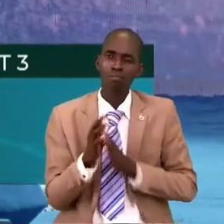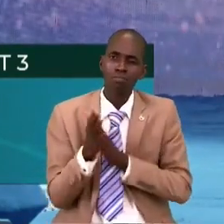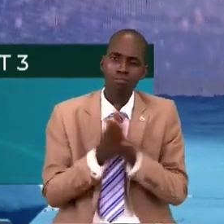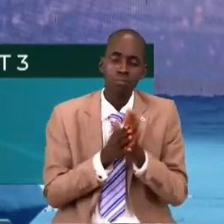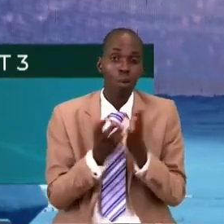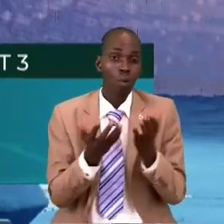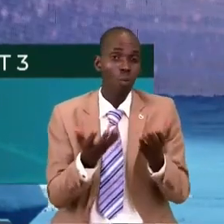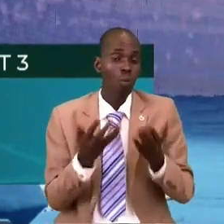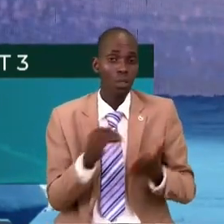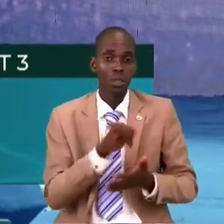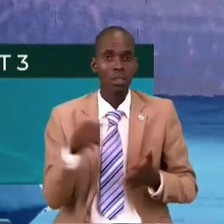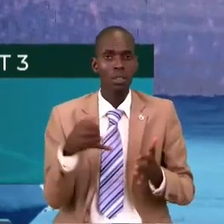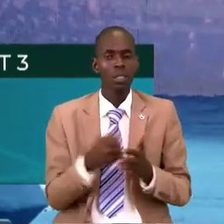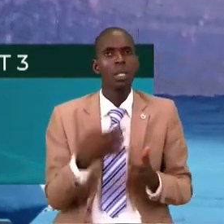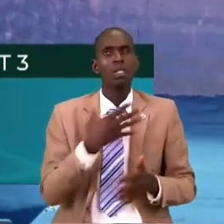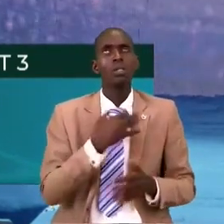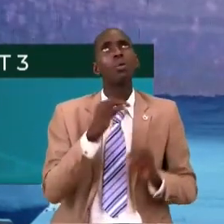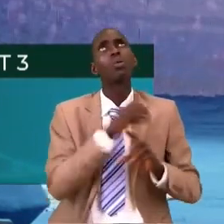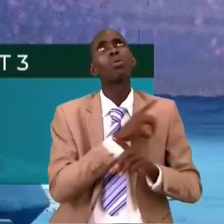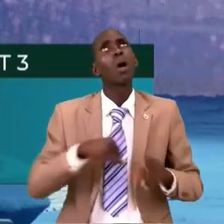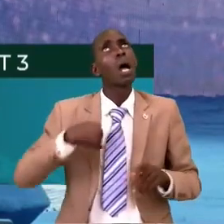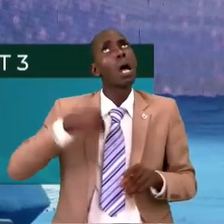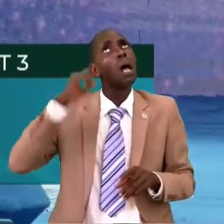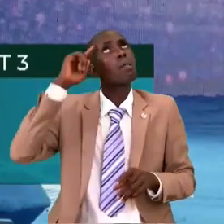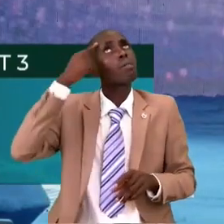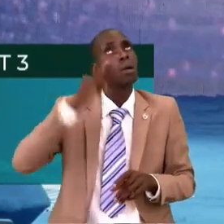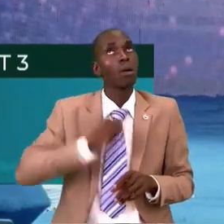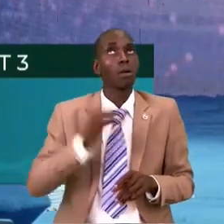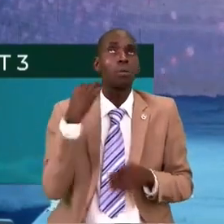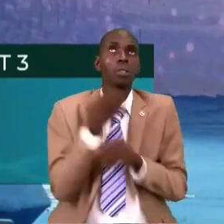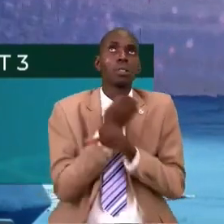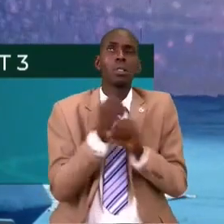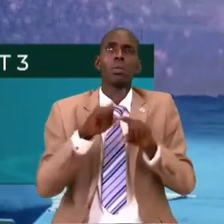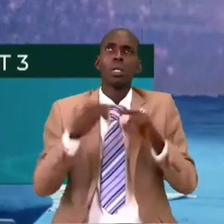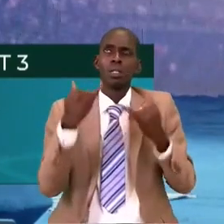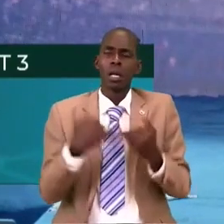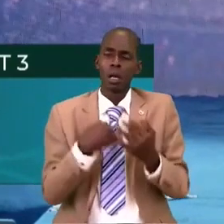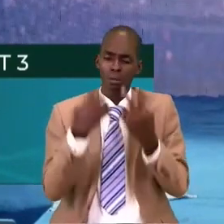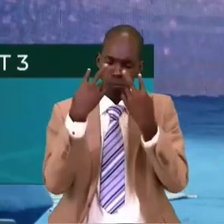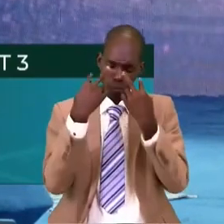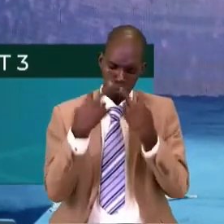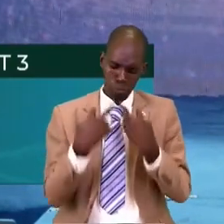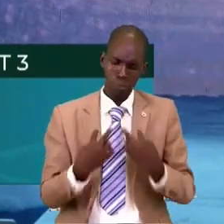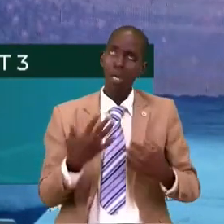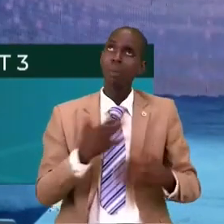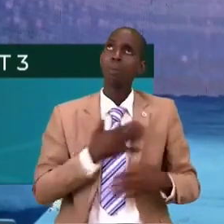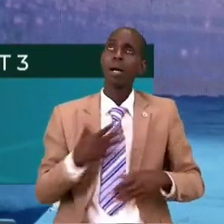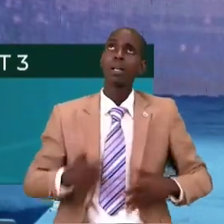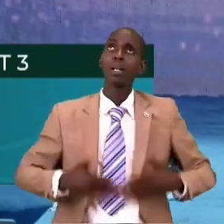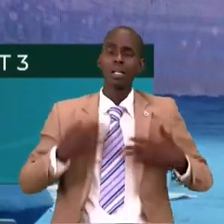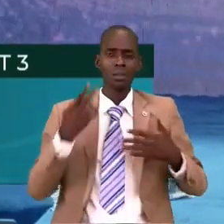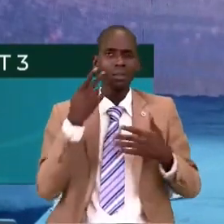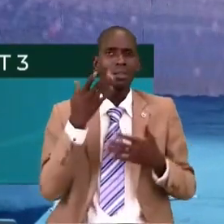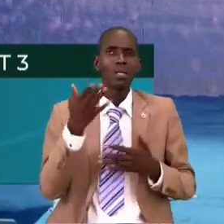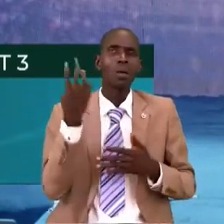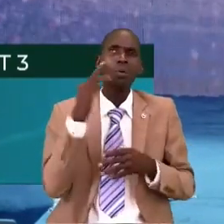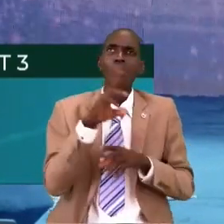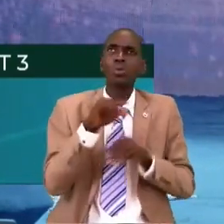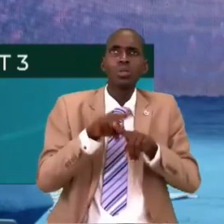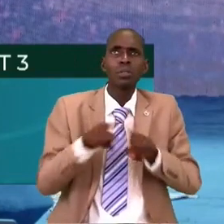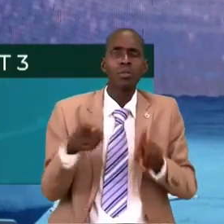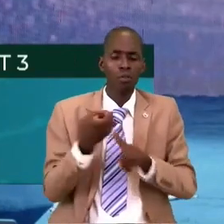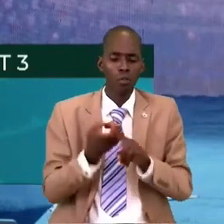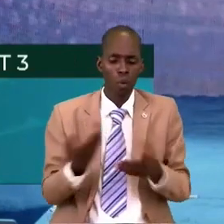doing and what I used to do. I want the righteousness that heaven will recognize. I want